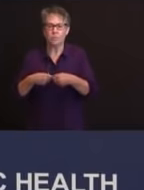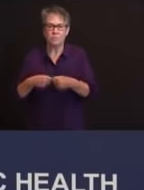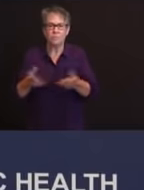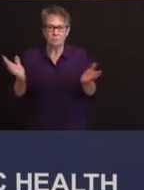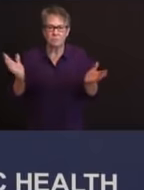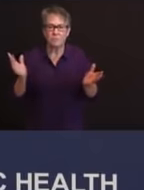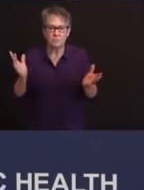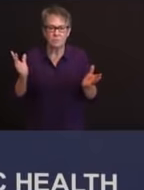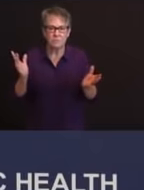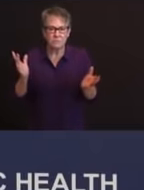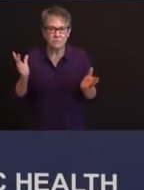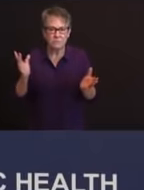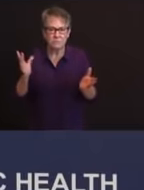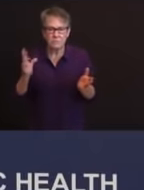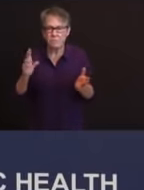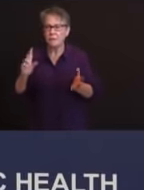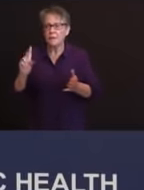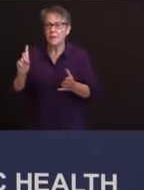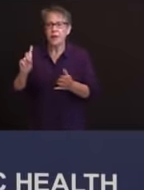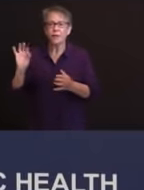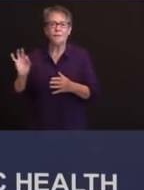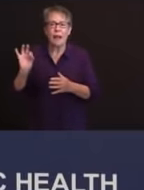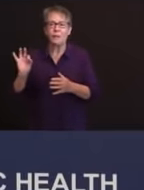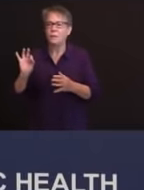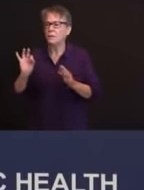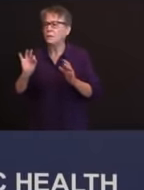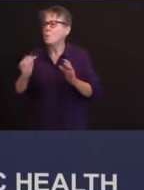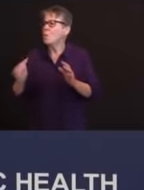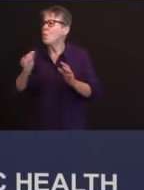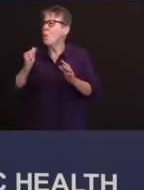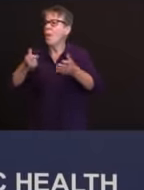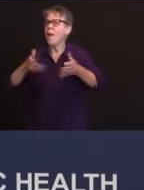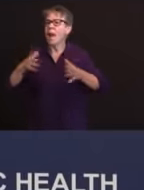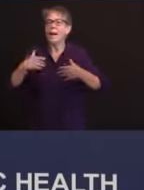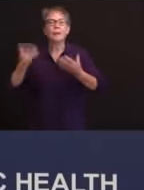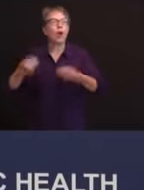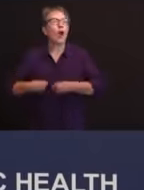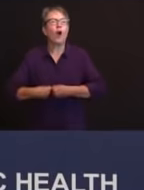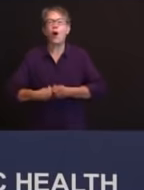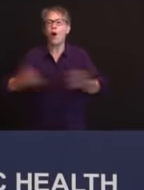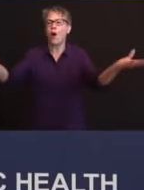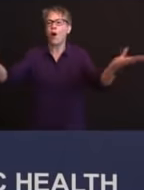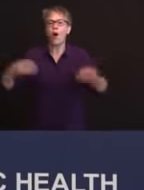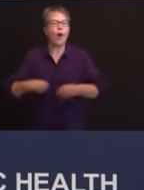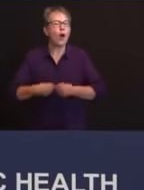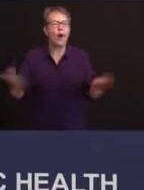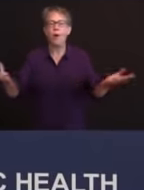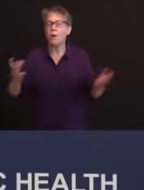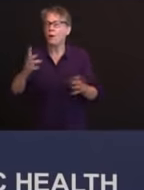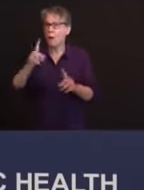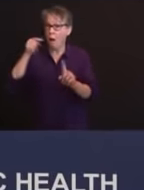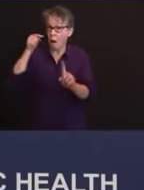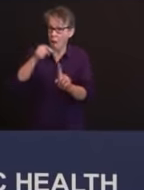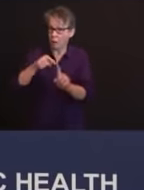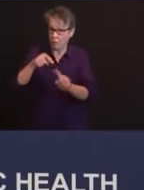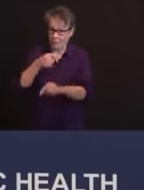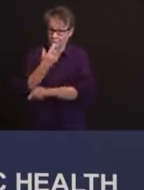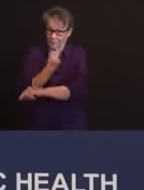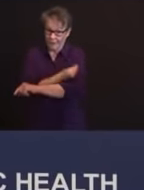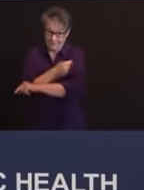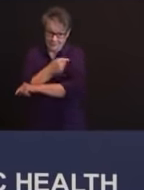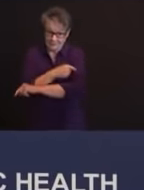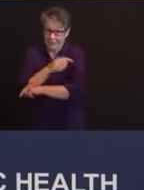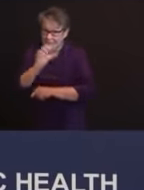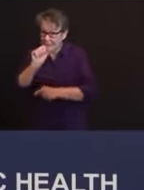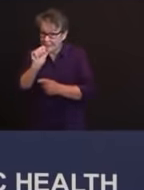it. And folks have to hear that. They have to hear that loud and clear. And he secondly made the point on pandemic fatigue. He